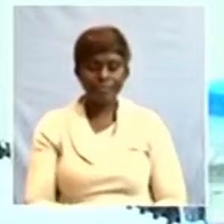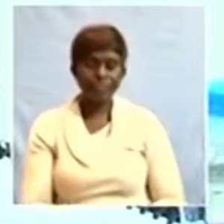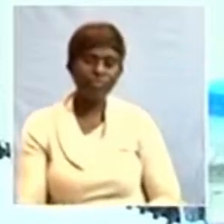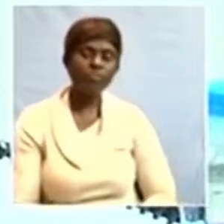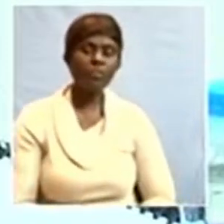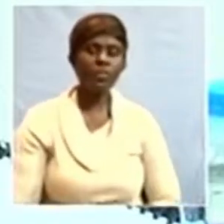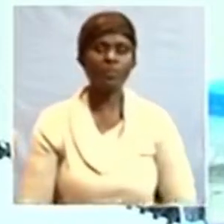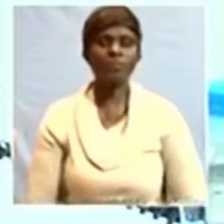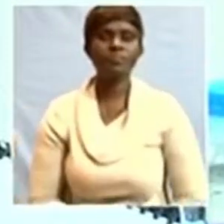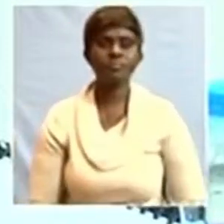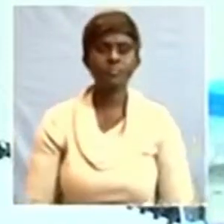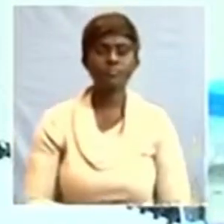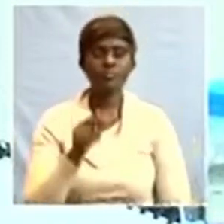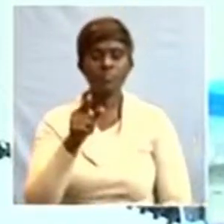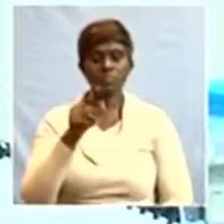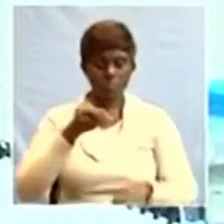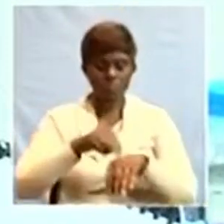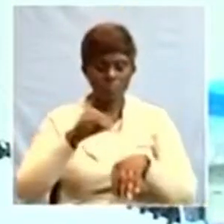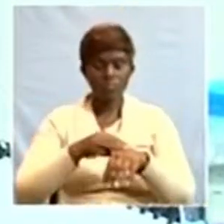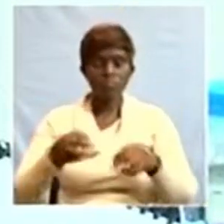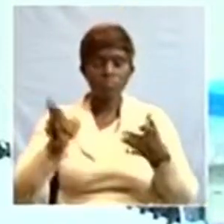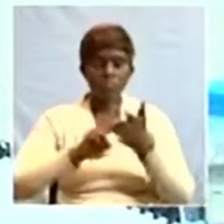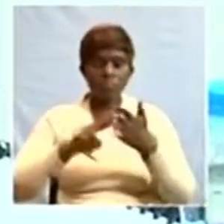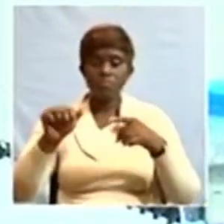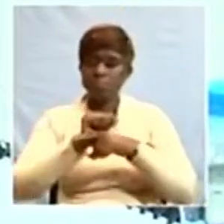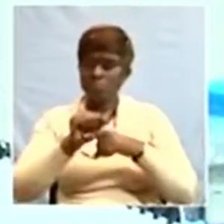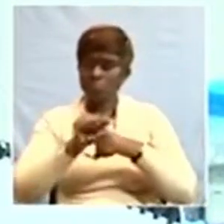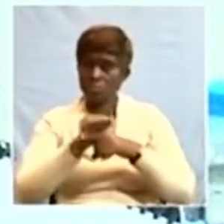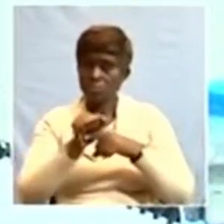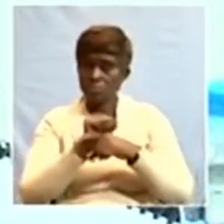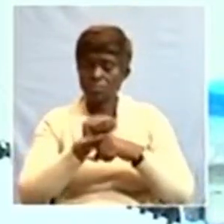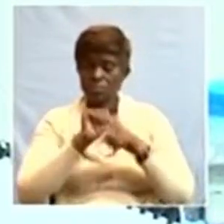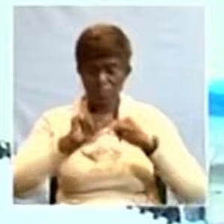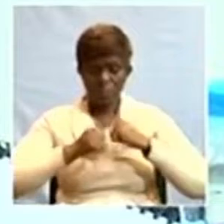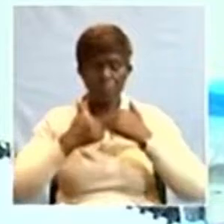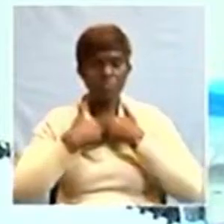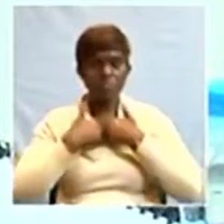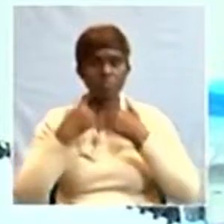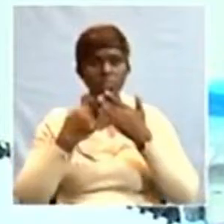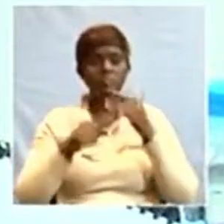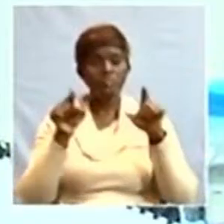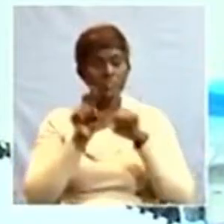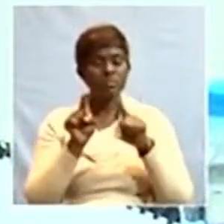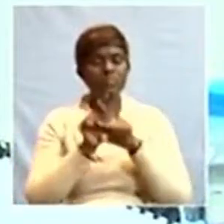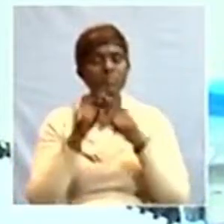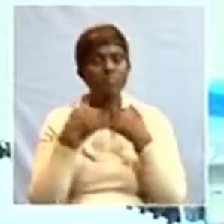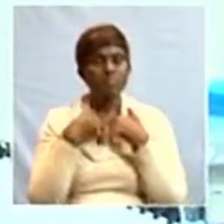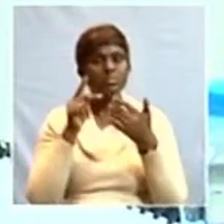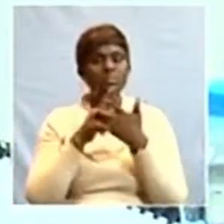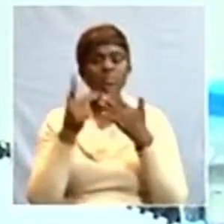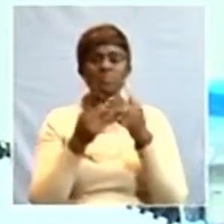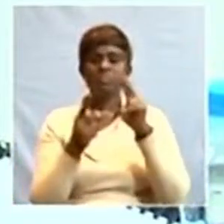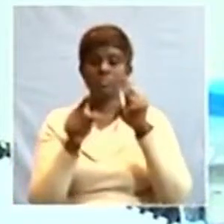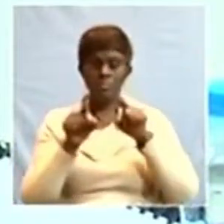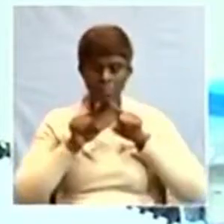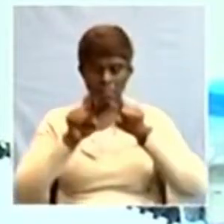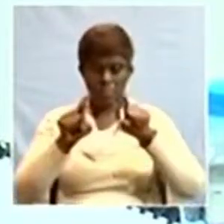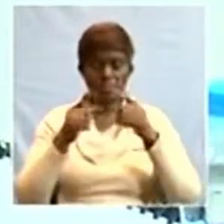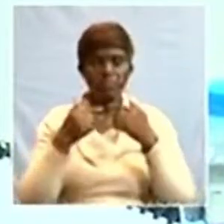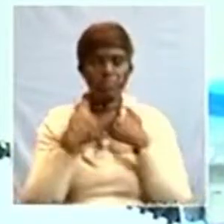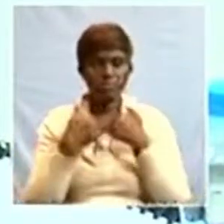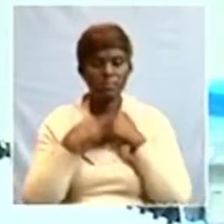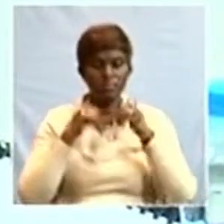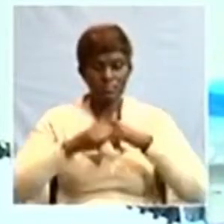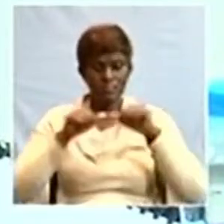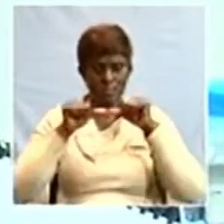Honorable Mwila, on the orientation and training, we have actually been running 2 parallel systems where